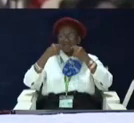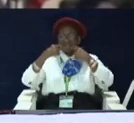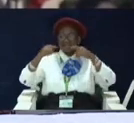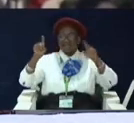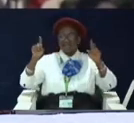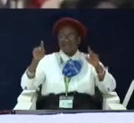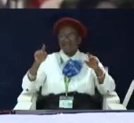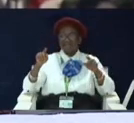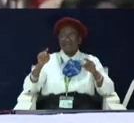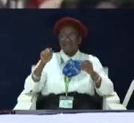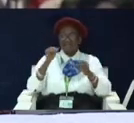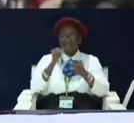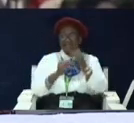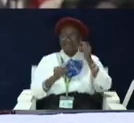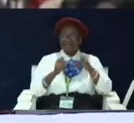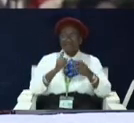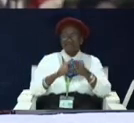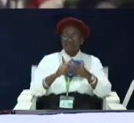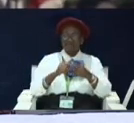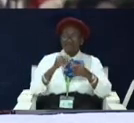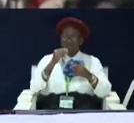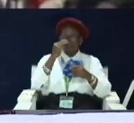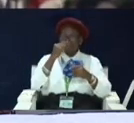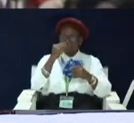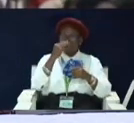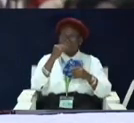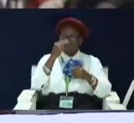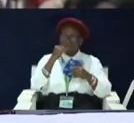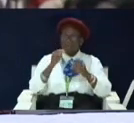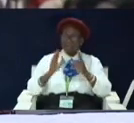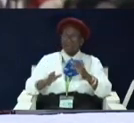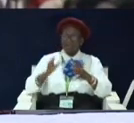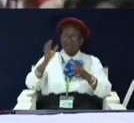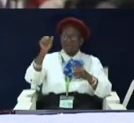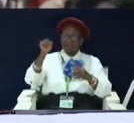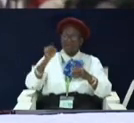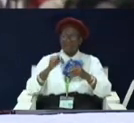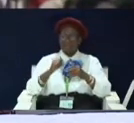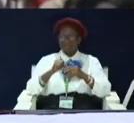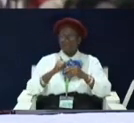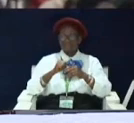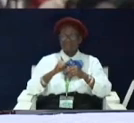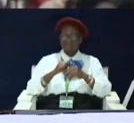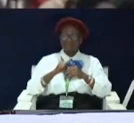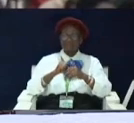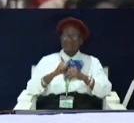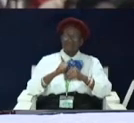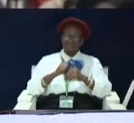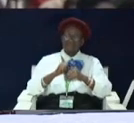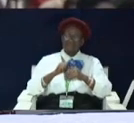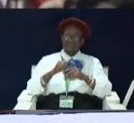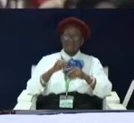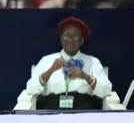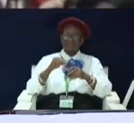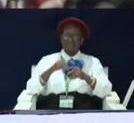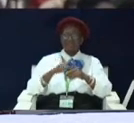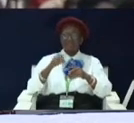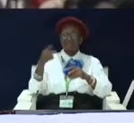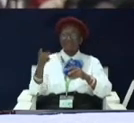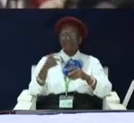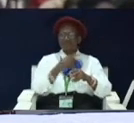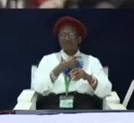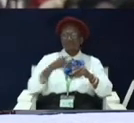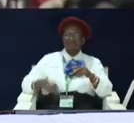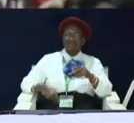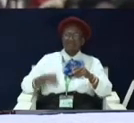to mockers. O wa pase opin si de fun gbogbo awon afinise yeye. In 2 Kings chapter 2, ninu